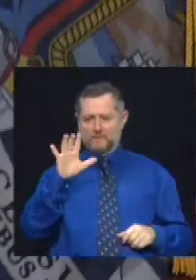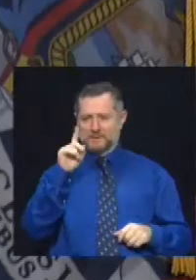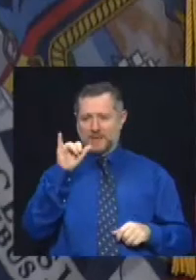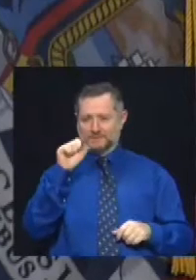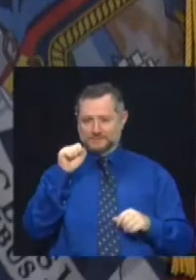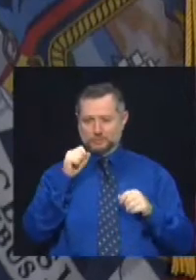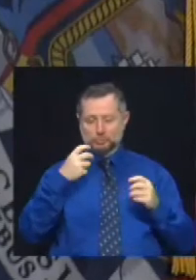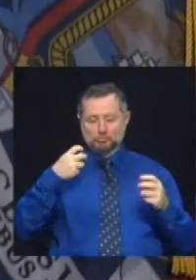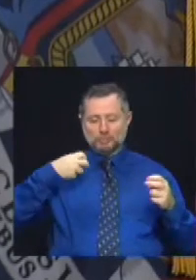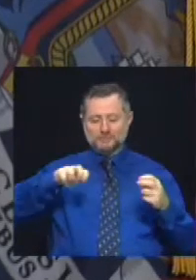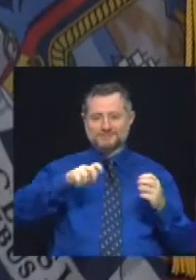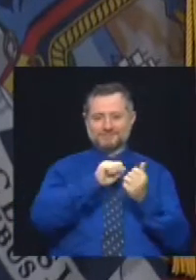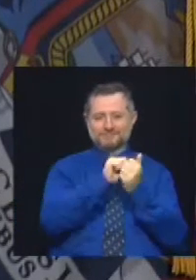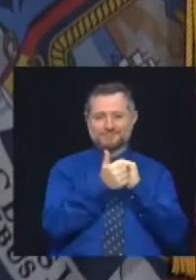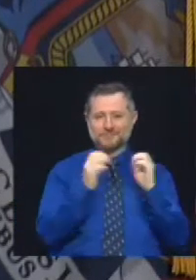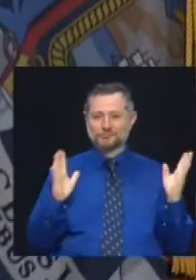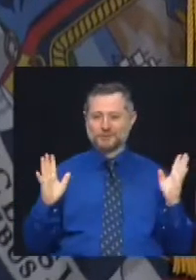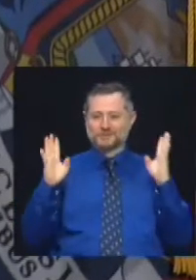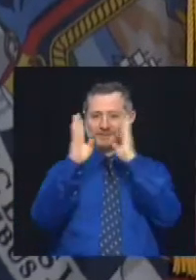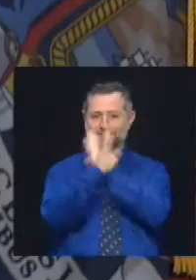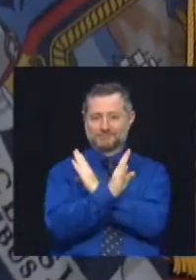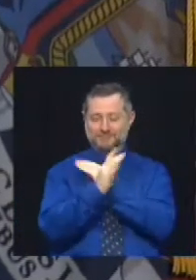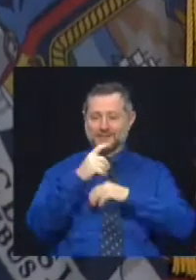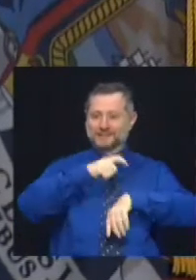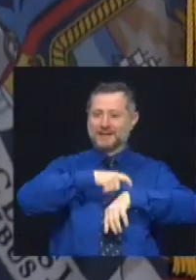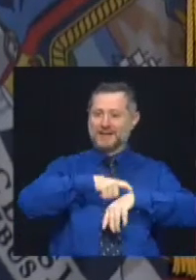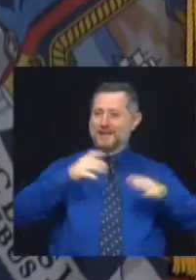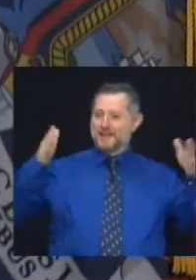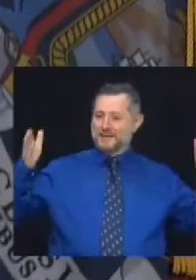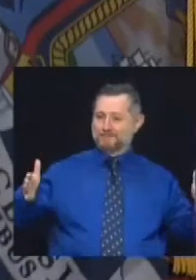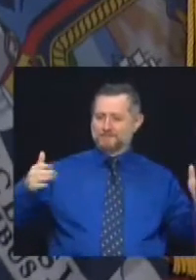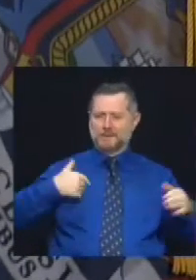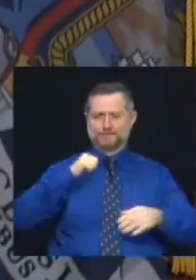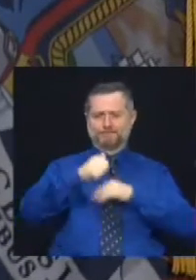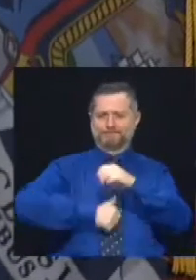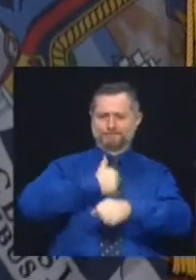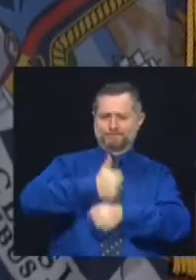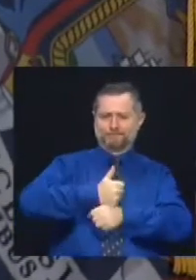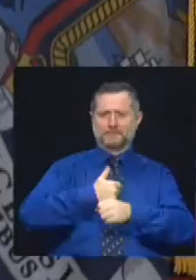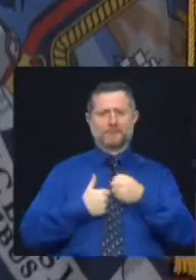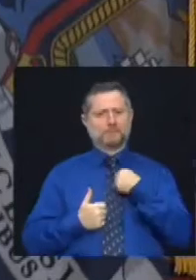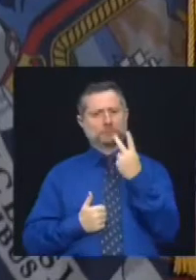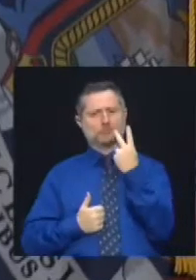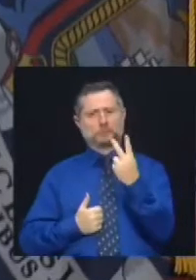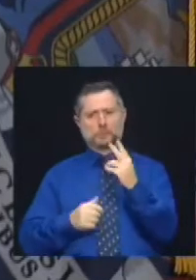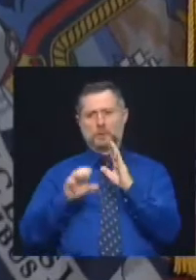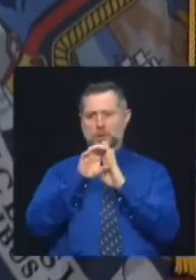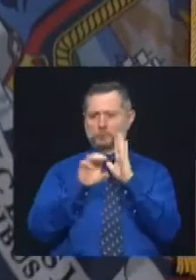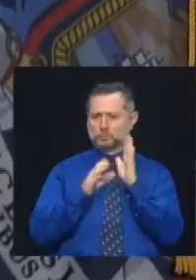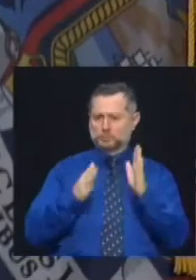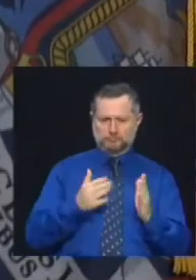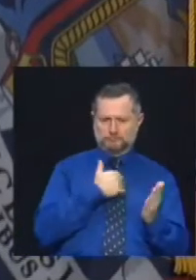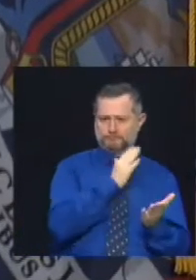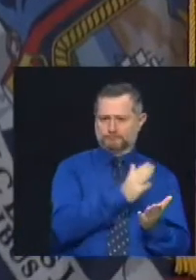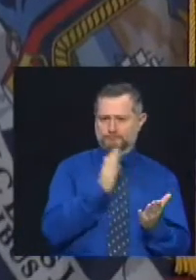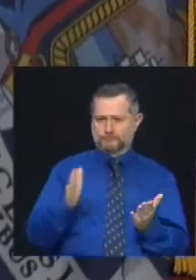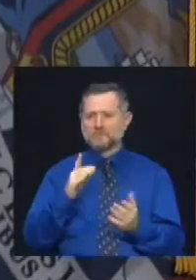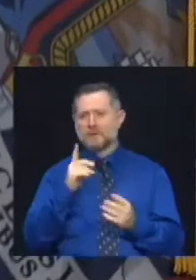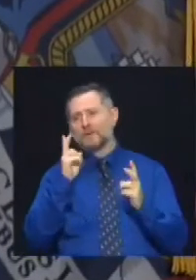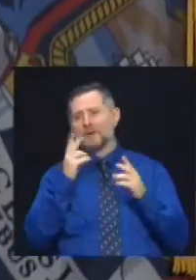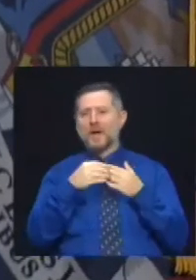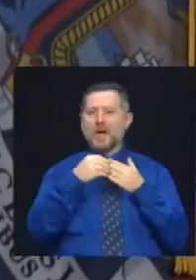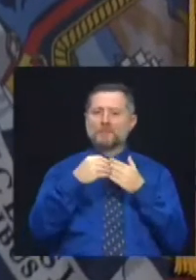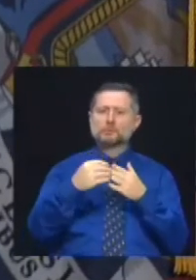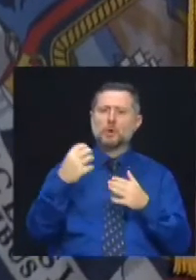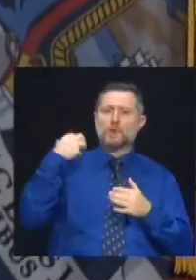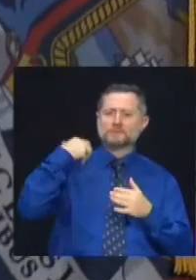everyone understands that I needed to assemble my two constitutional officers immediately, which I have announced, and these are incredible